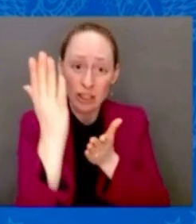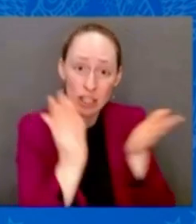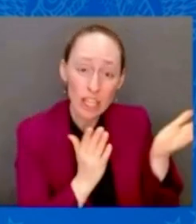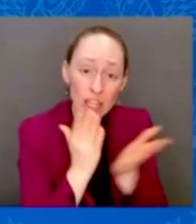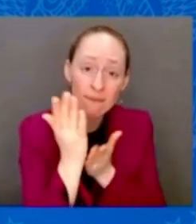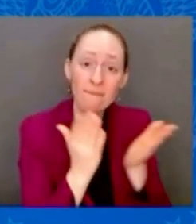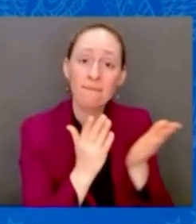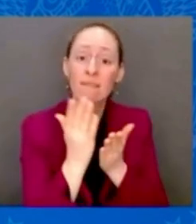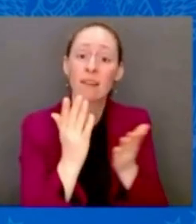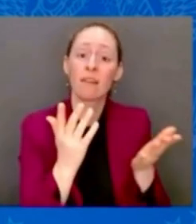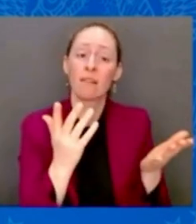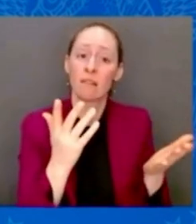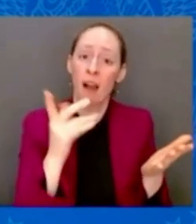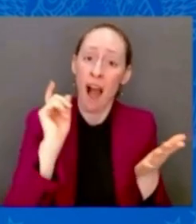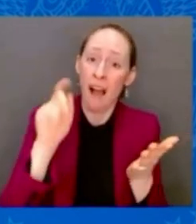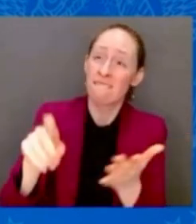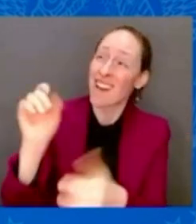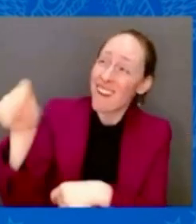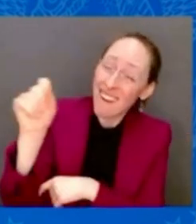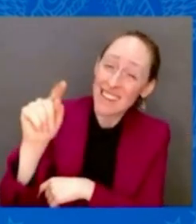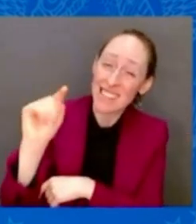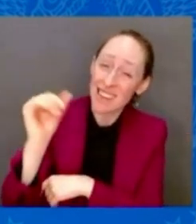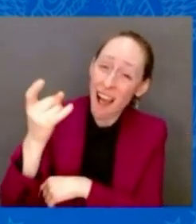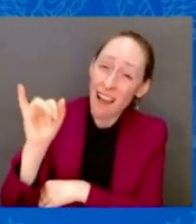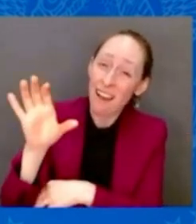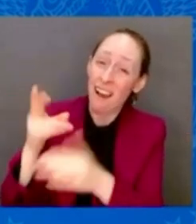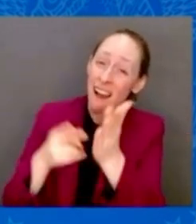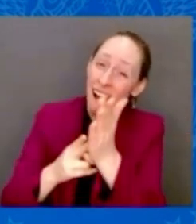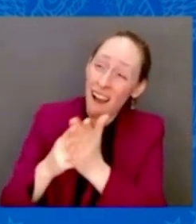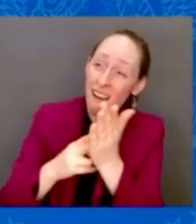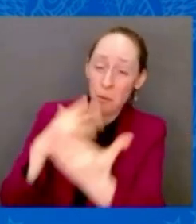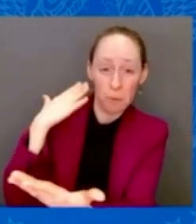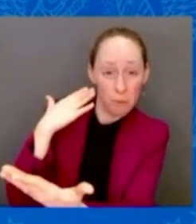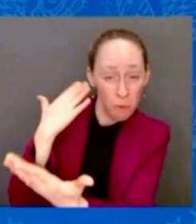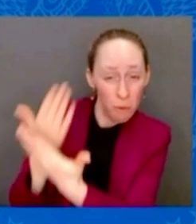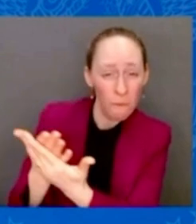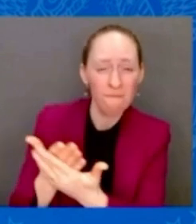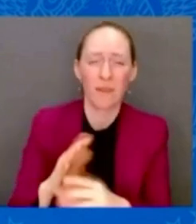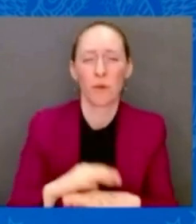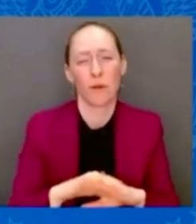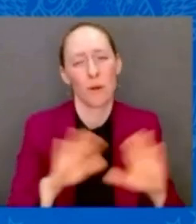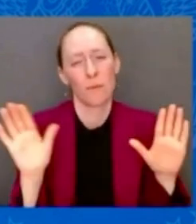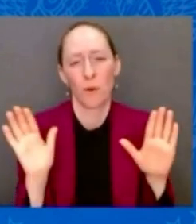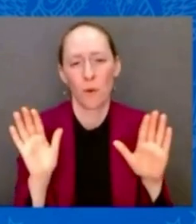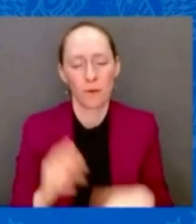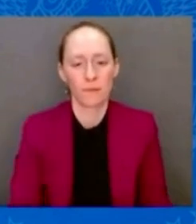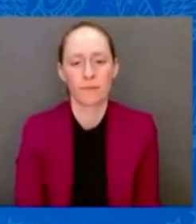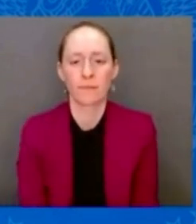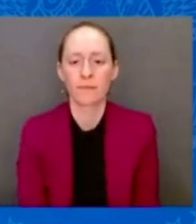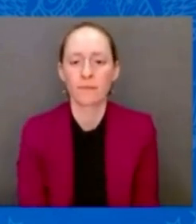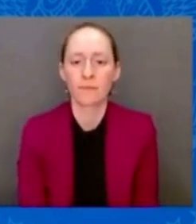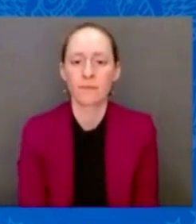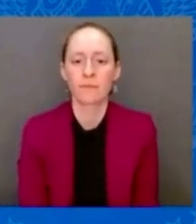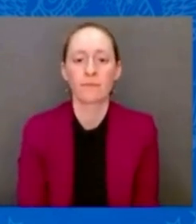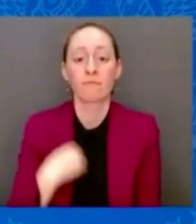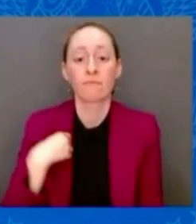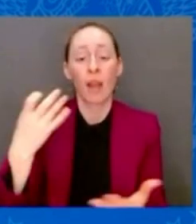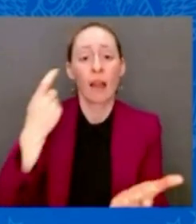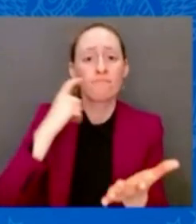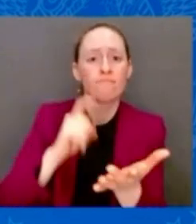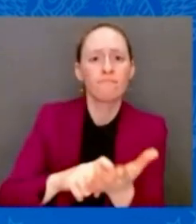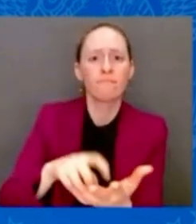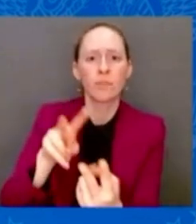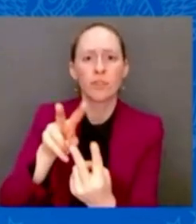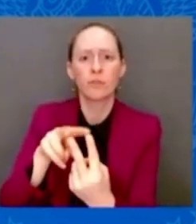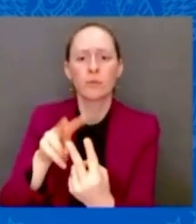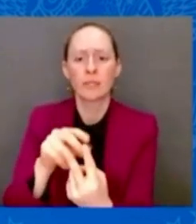Pascarell, are working on what they call the Honor Act, to extend public safety officer benefit program to cover firefighters who